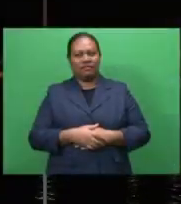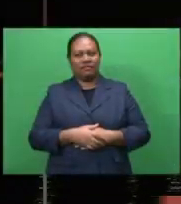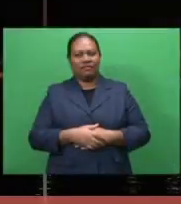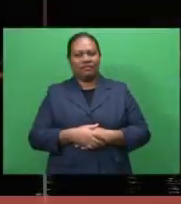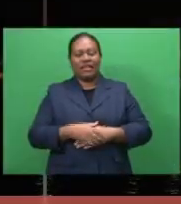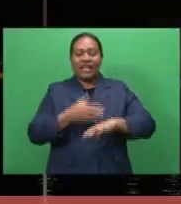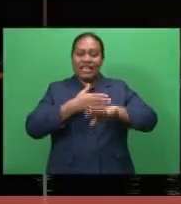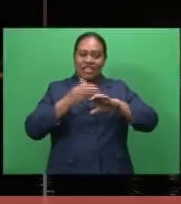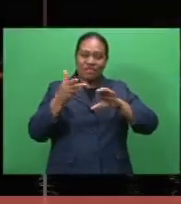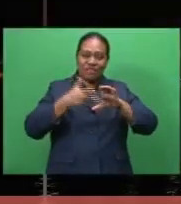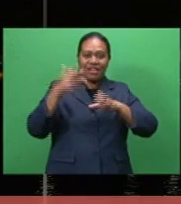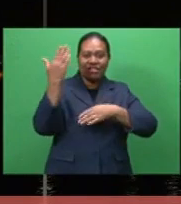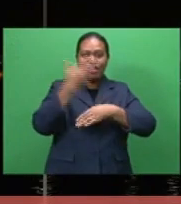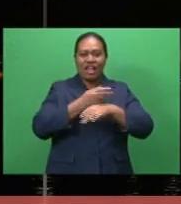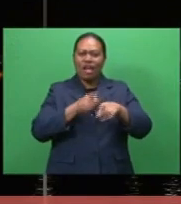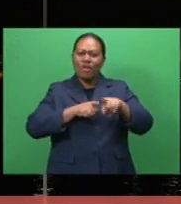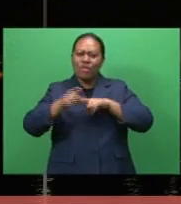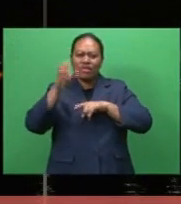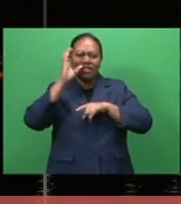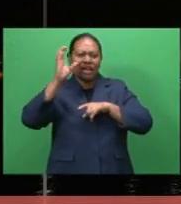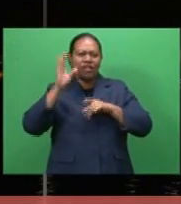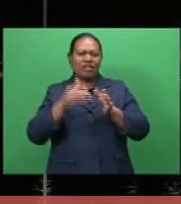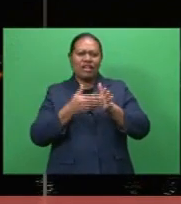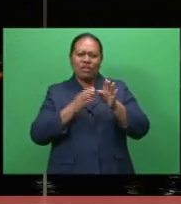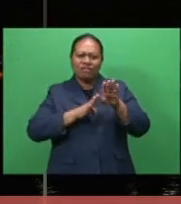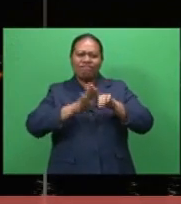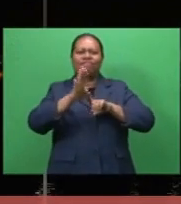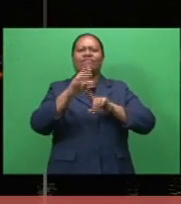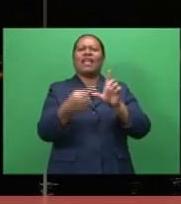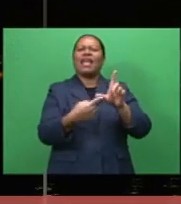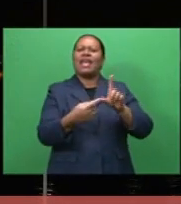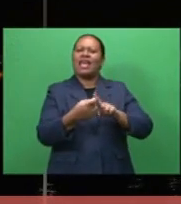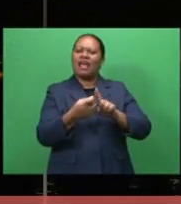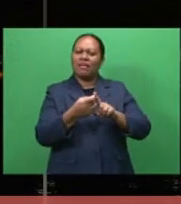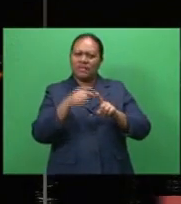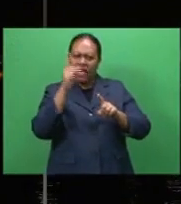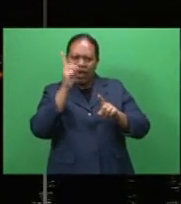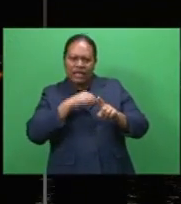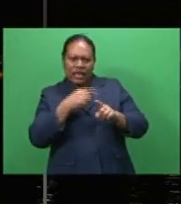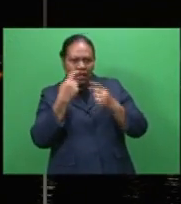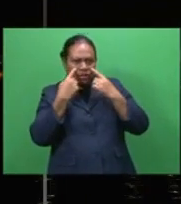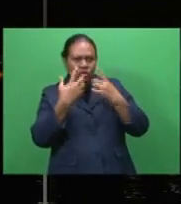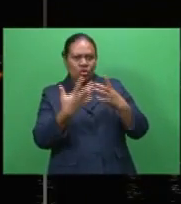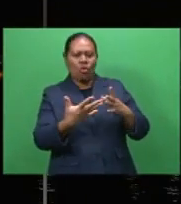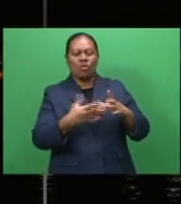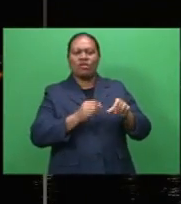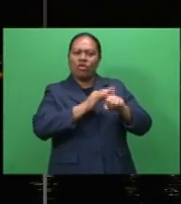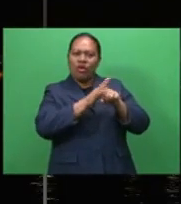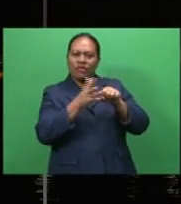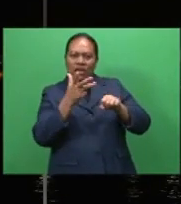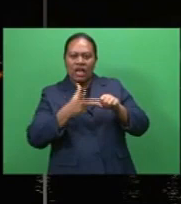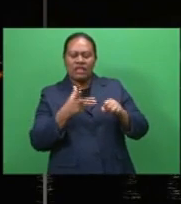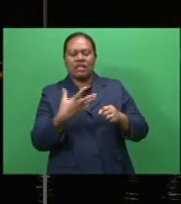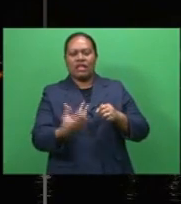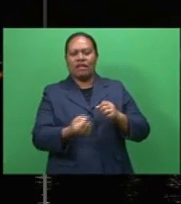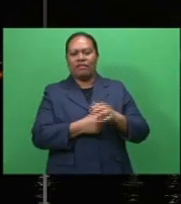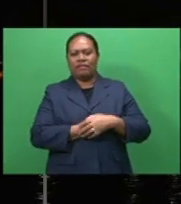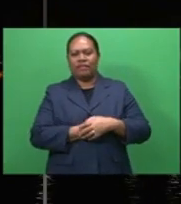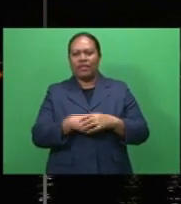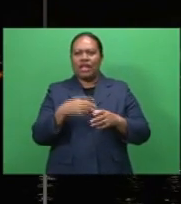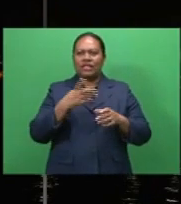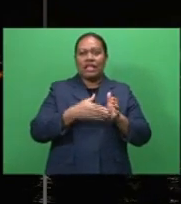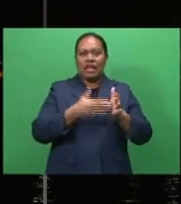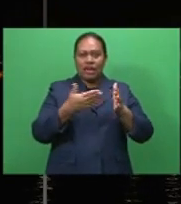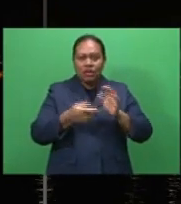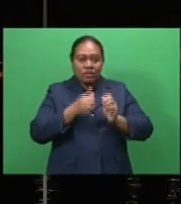In new media tonight, a number of countries are developing apps that can detect early signs of COVID-19. The latest is being touted